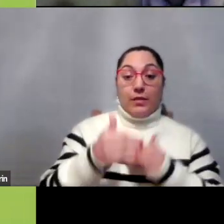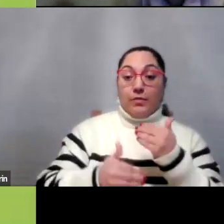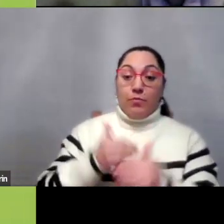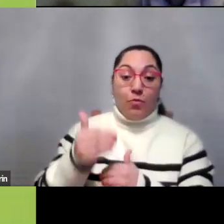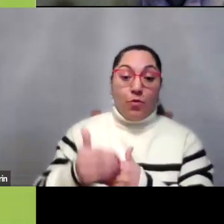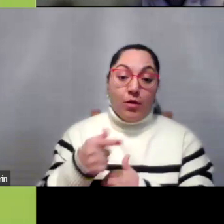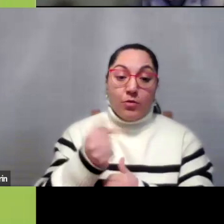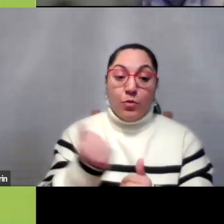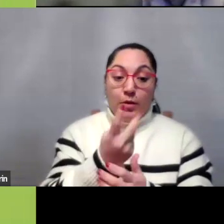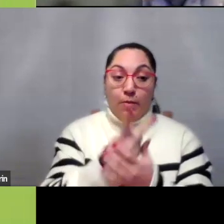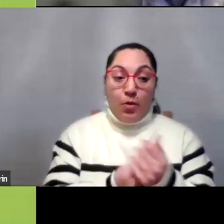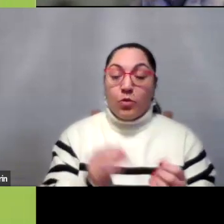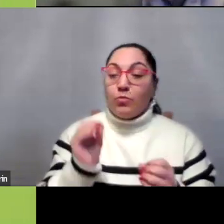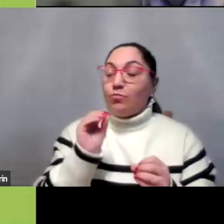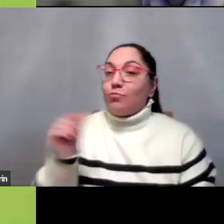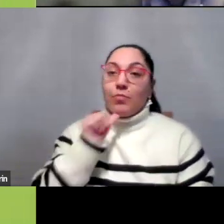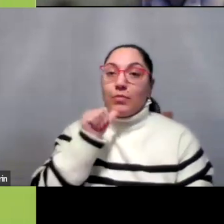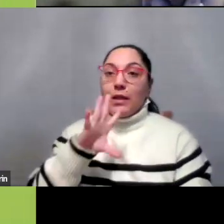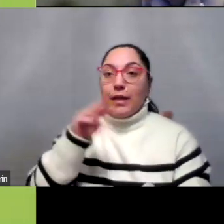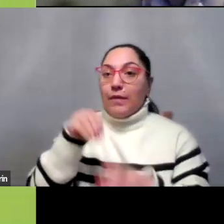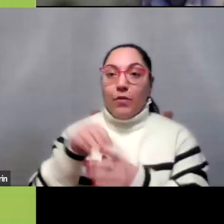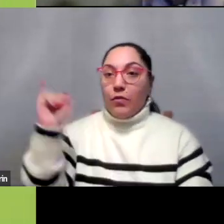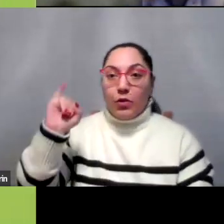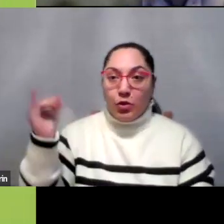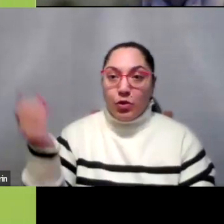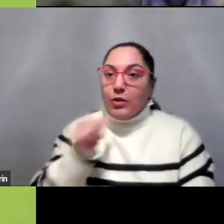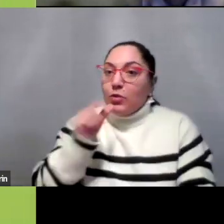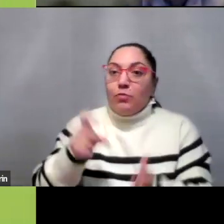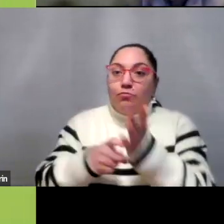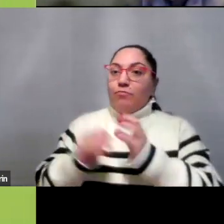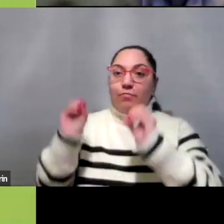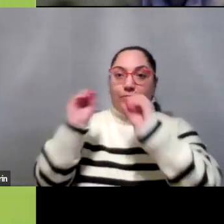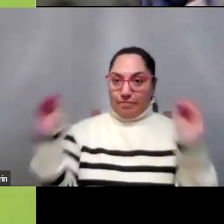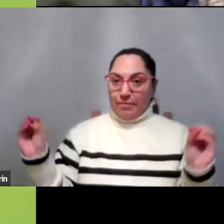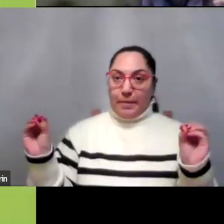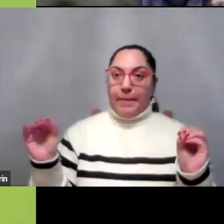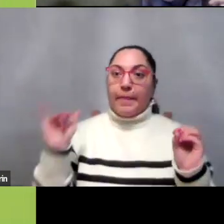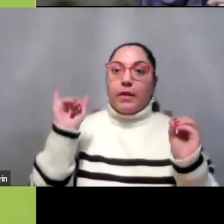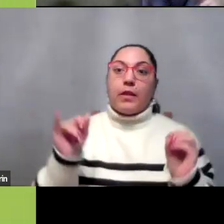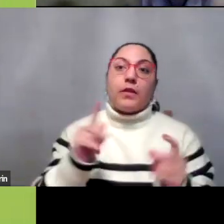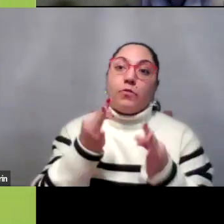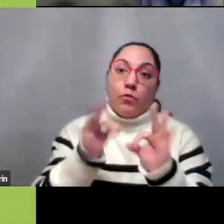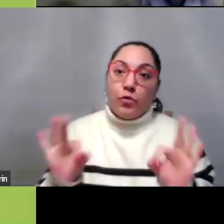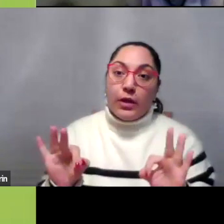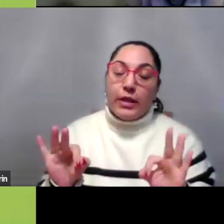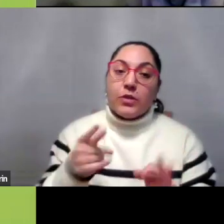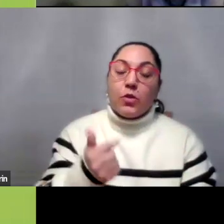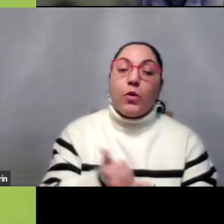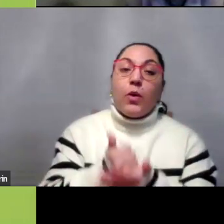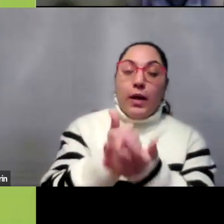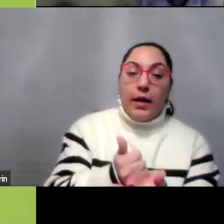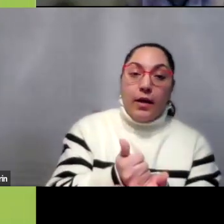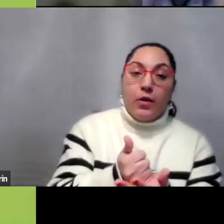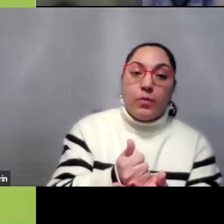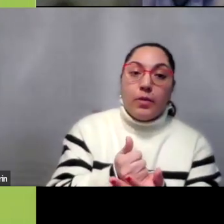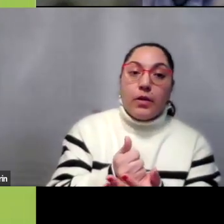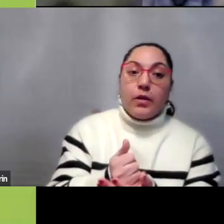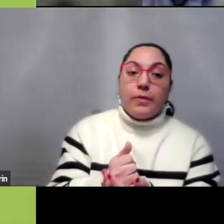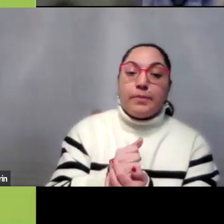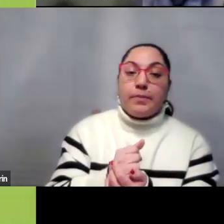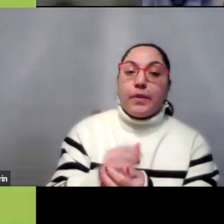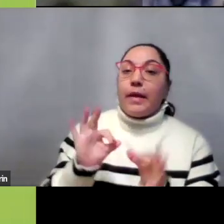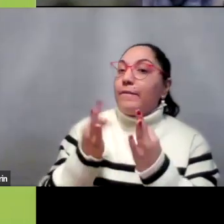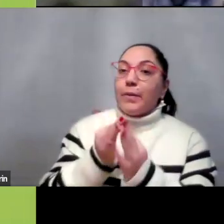no insurance needs. There's no insurance requirements. And this service, as well as wraparound, families